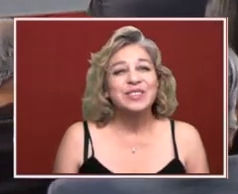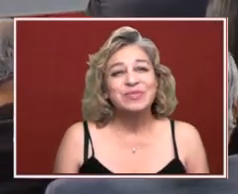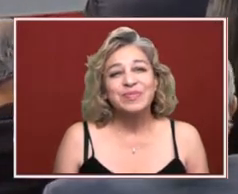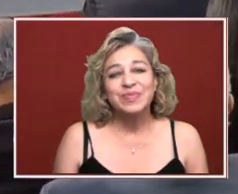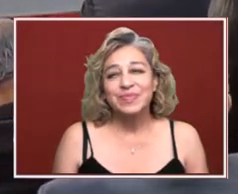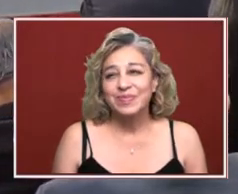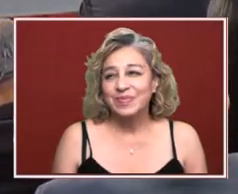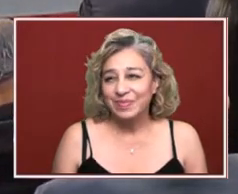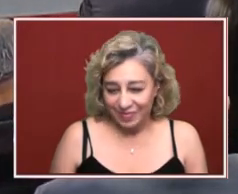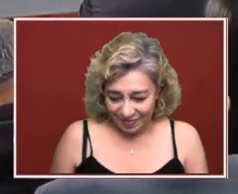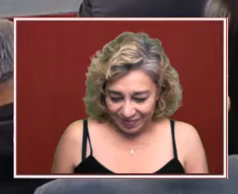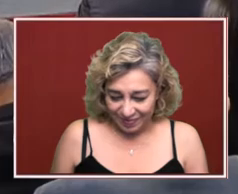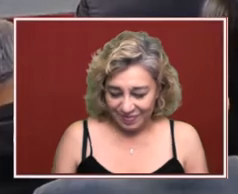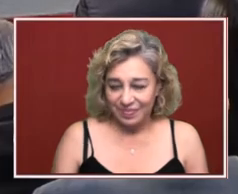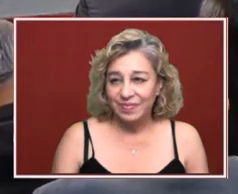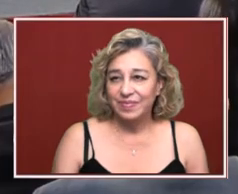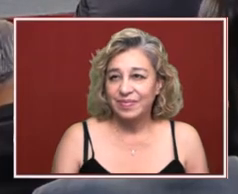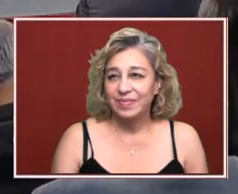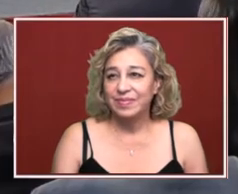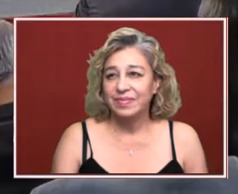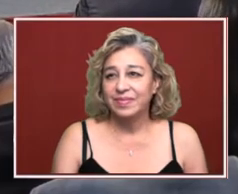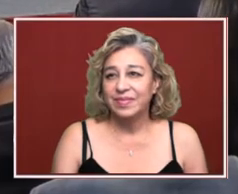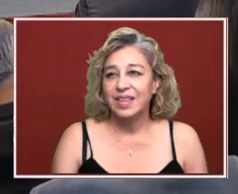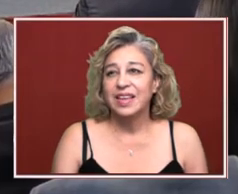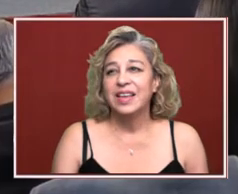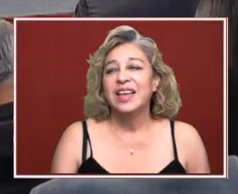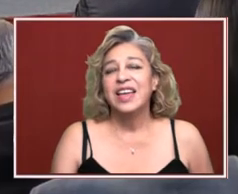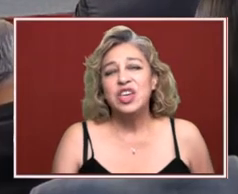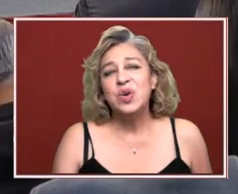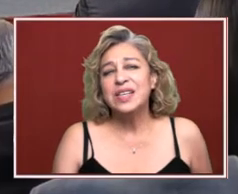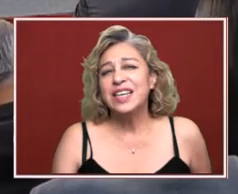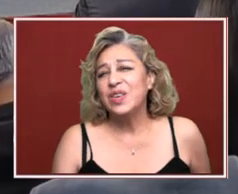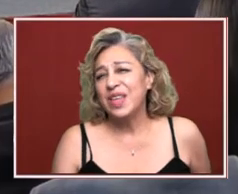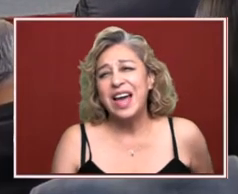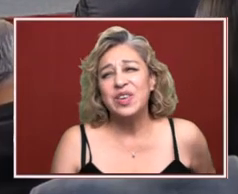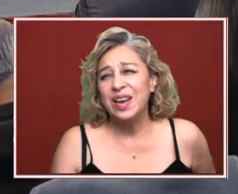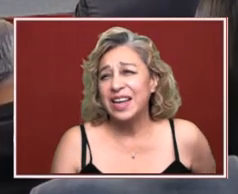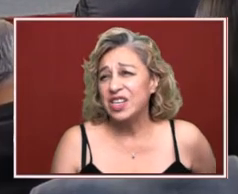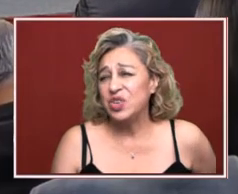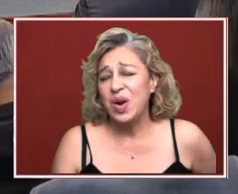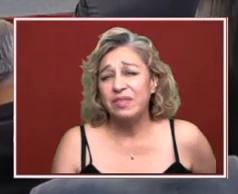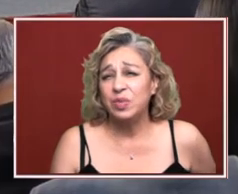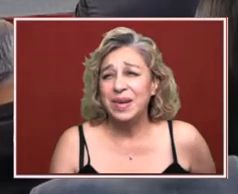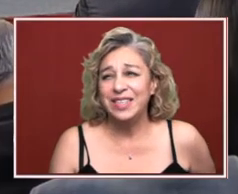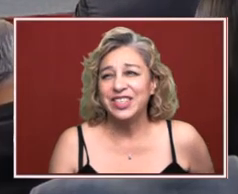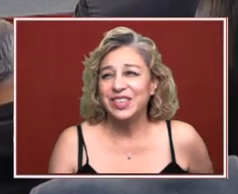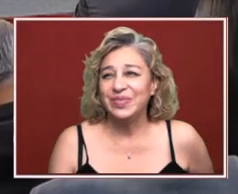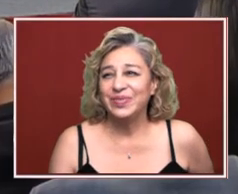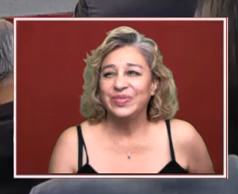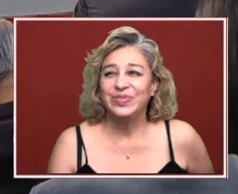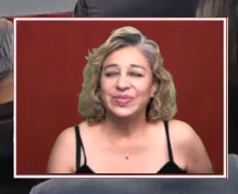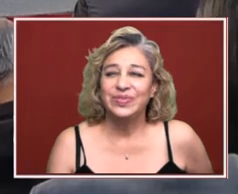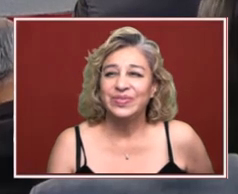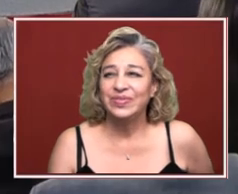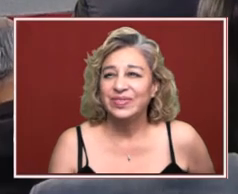Ya ven que no me gusta viajar mucho, pues. You can tell that I don't like to travel much.